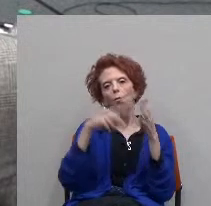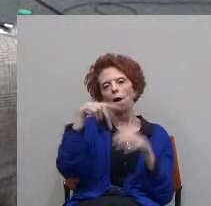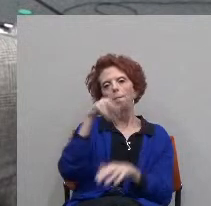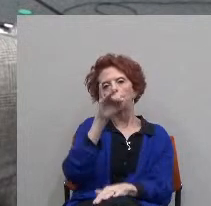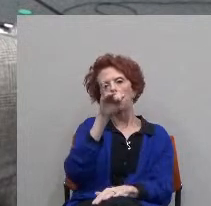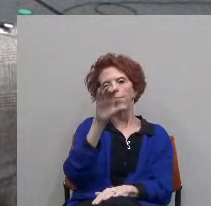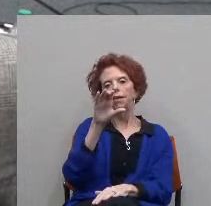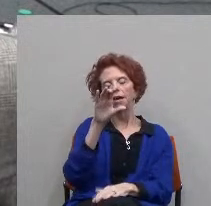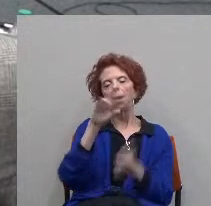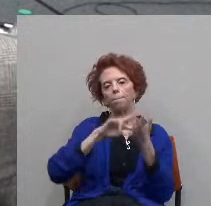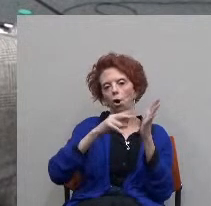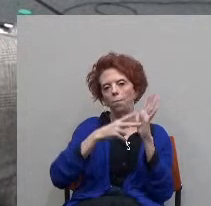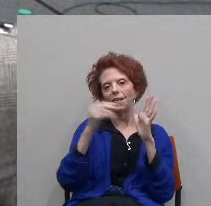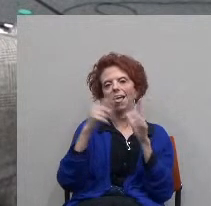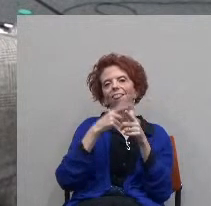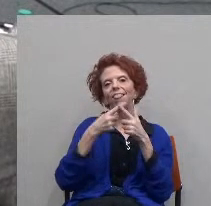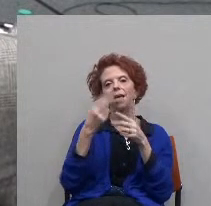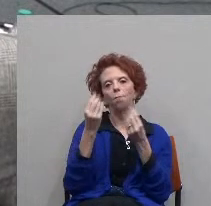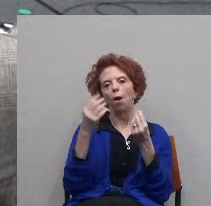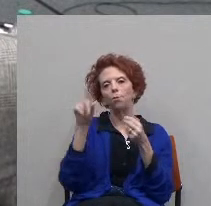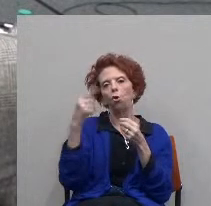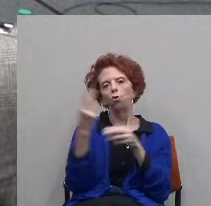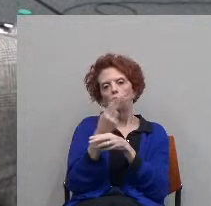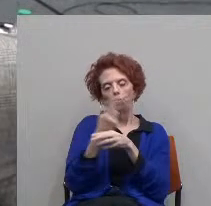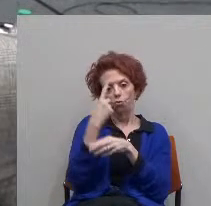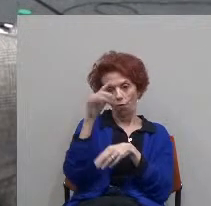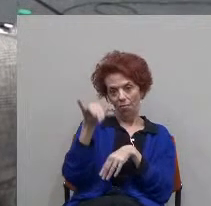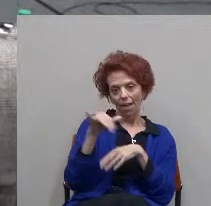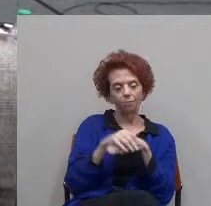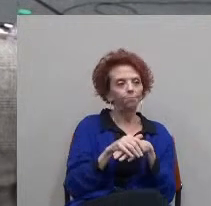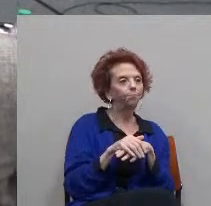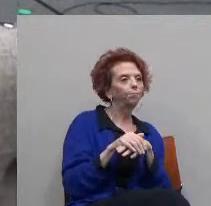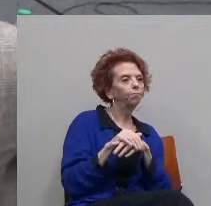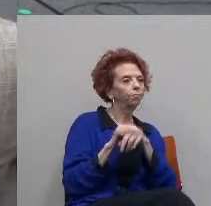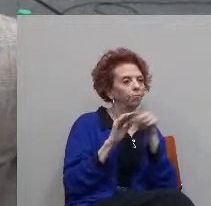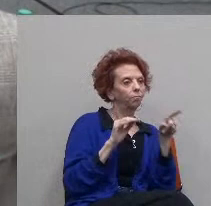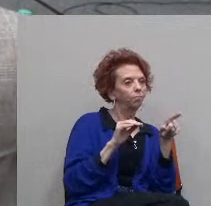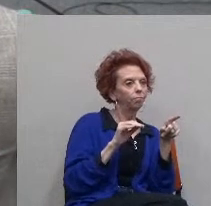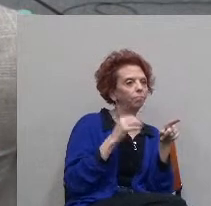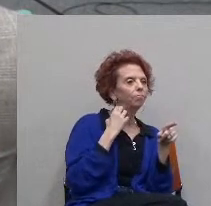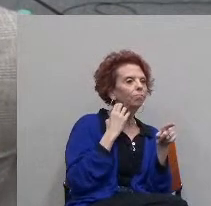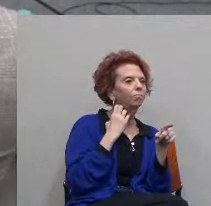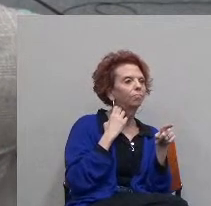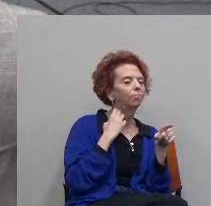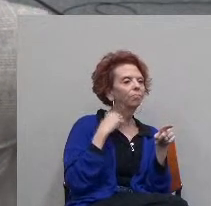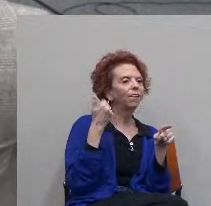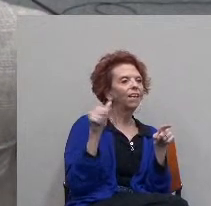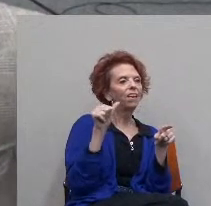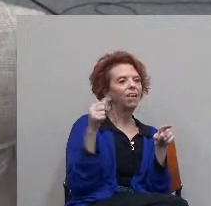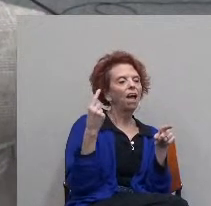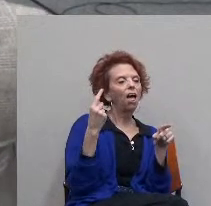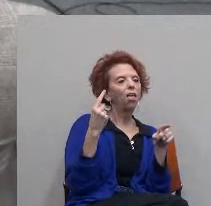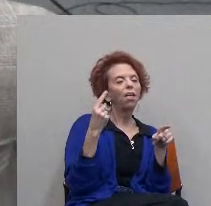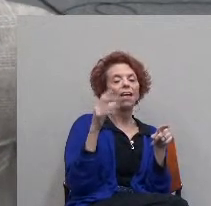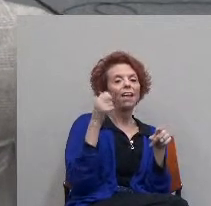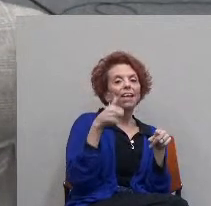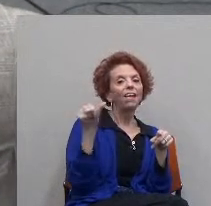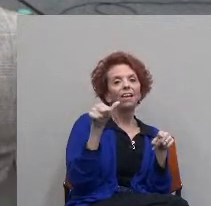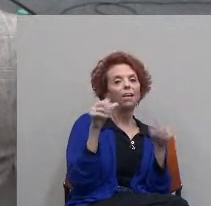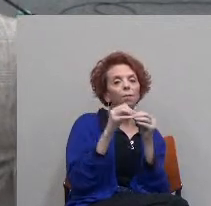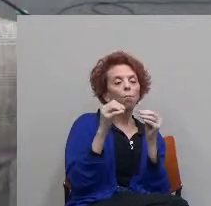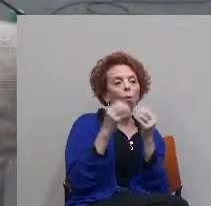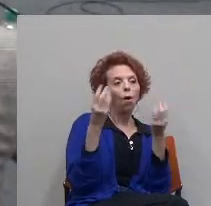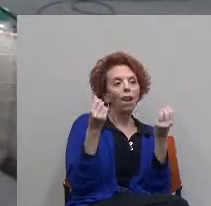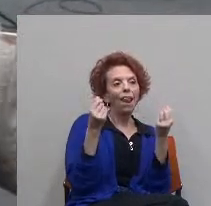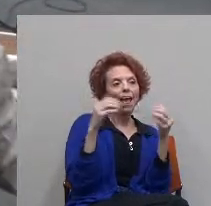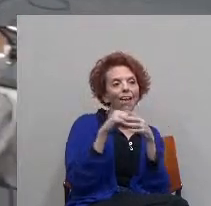can only be used, then the property can only be used for that purpose afterwards. Is this it on the land? Do we have any other pieces of land anywhere